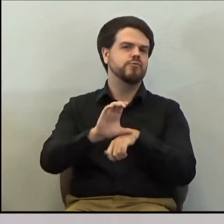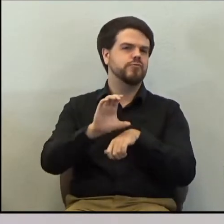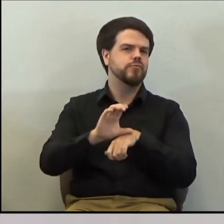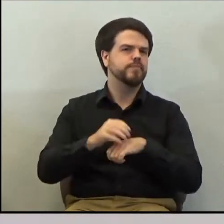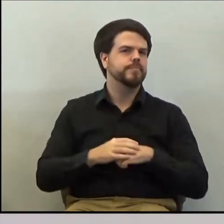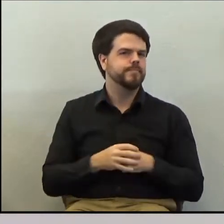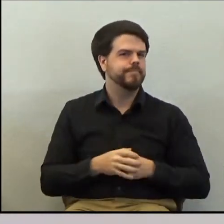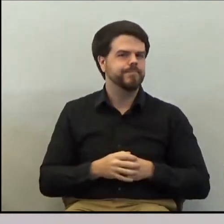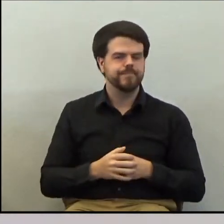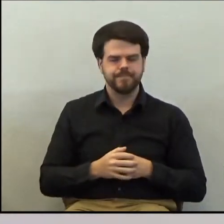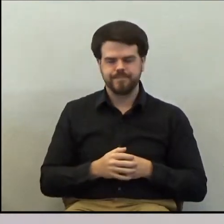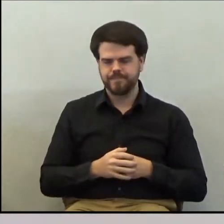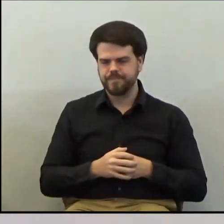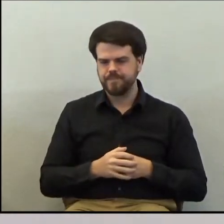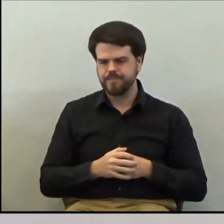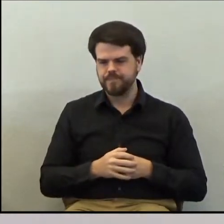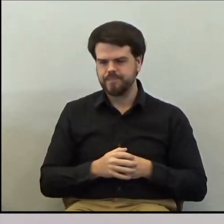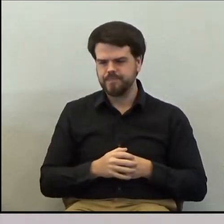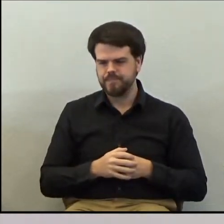Well,